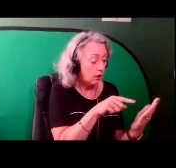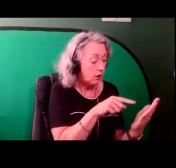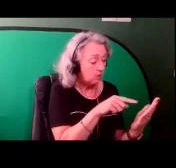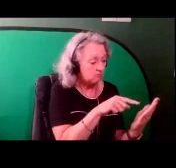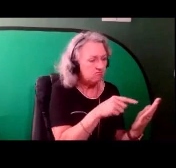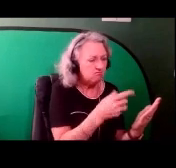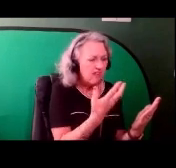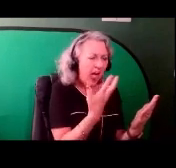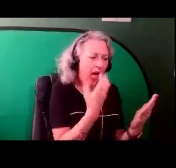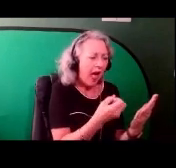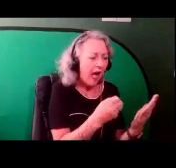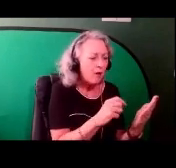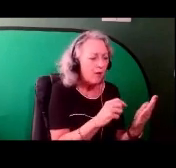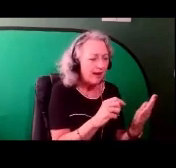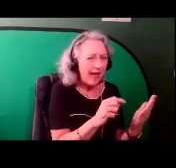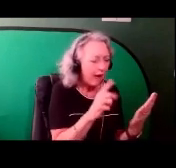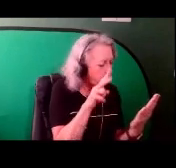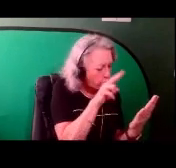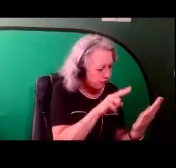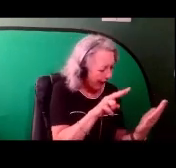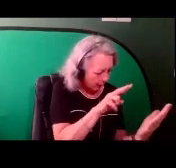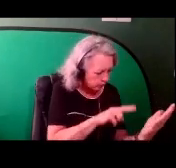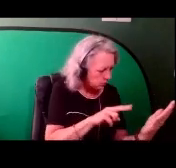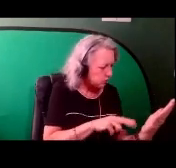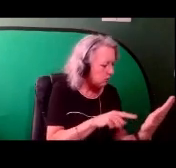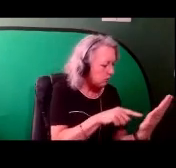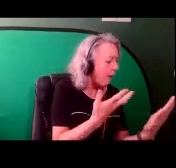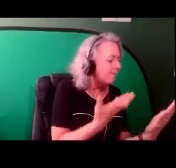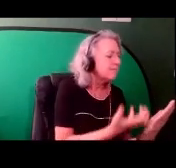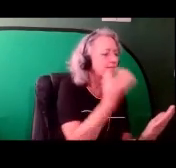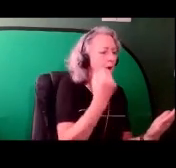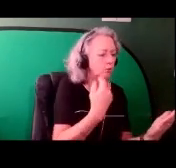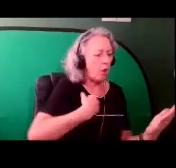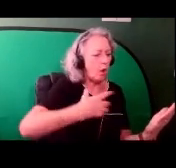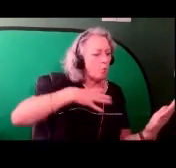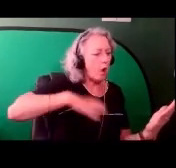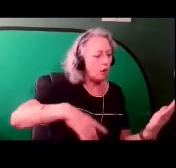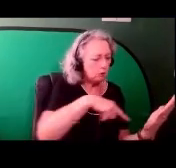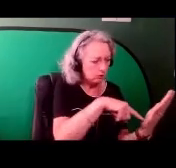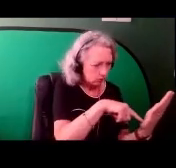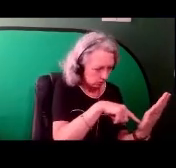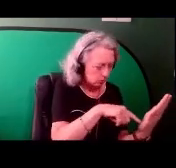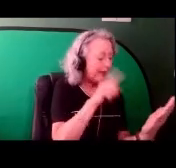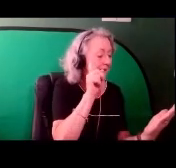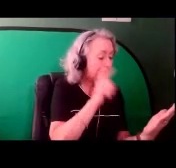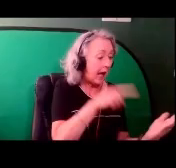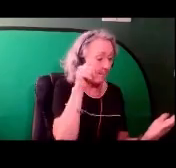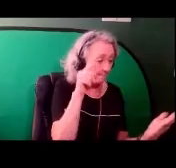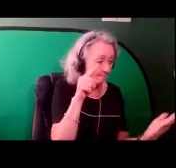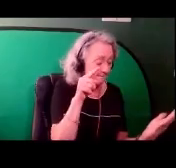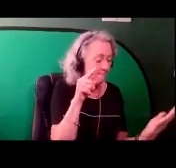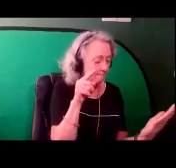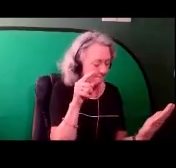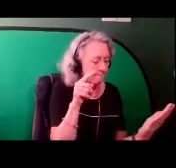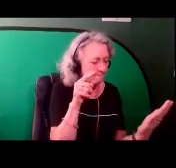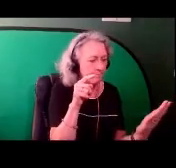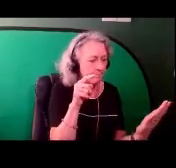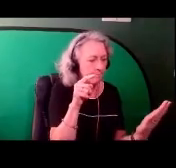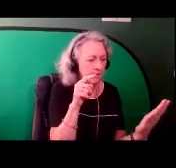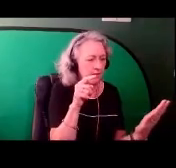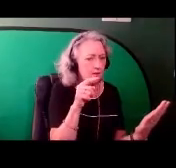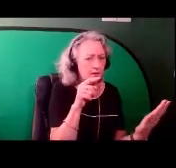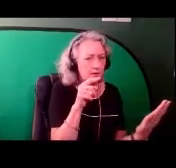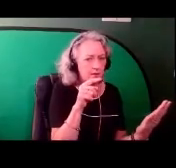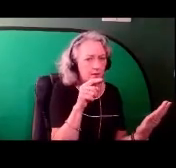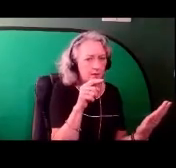a browse around with your eyes. You would find what it is that you want to tap on, and then you would bring your finger to